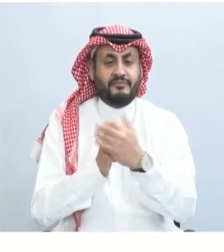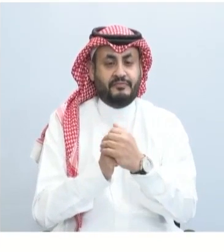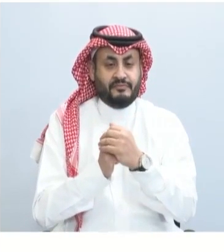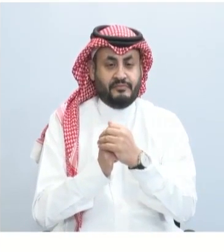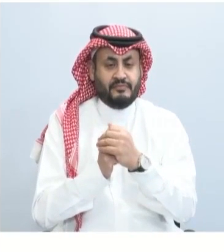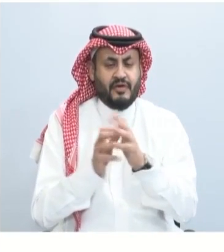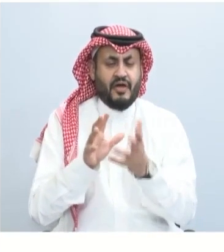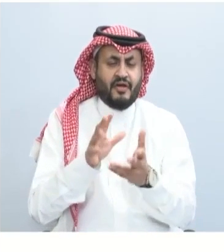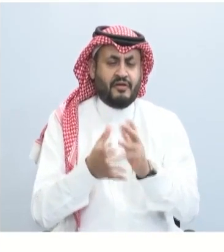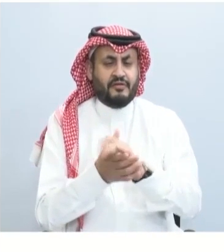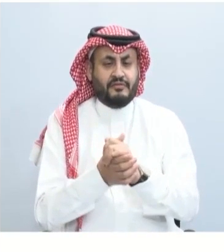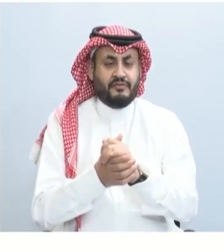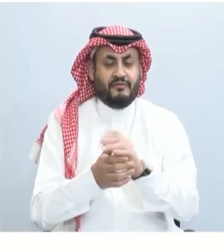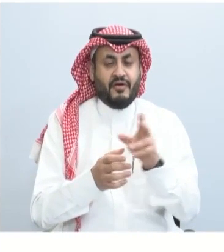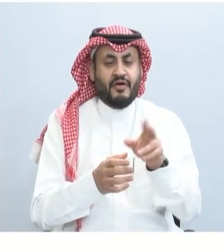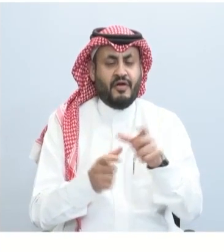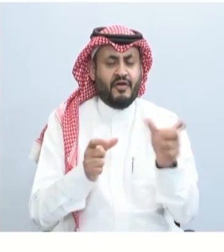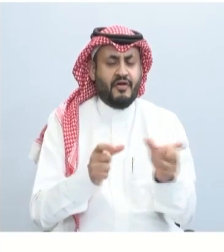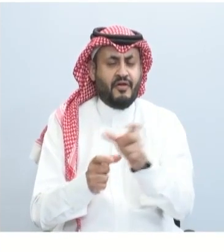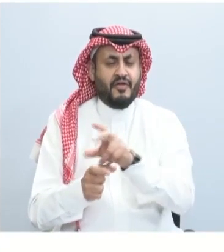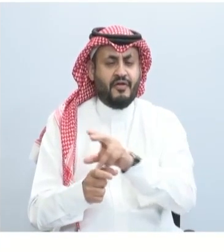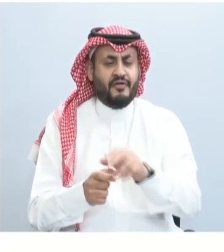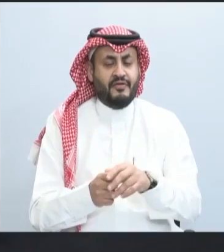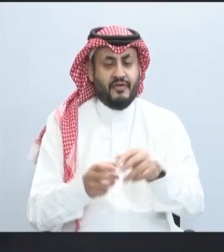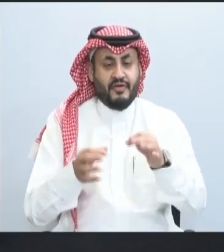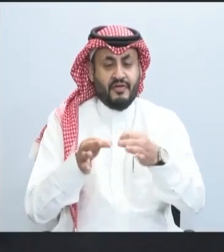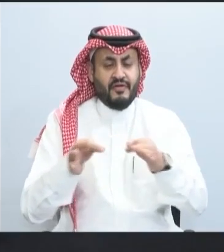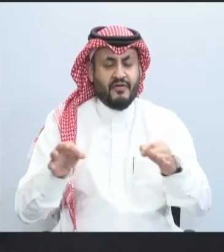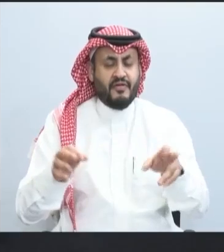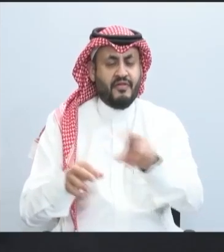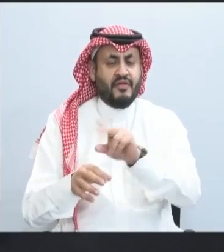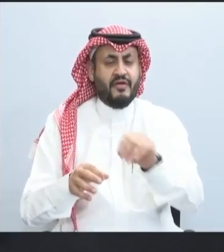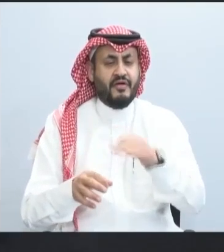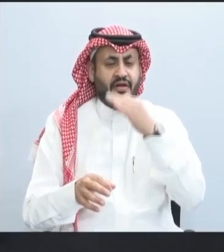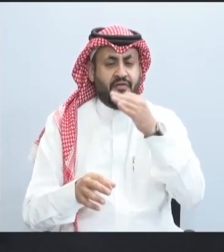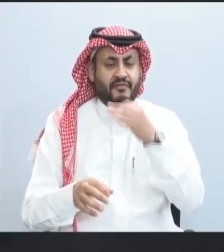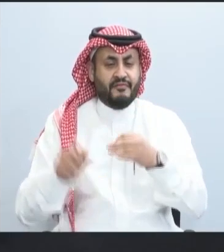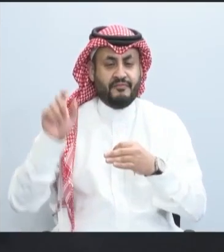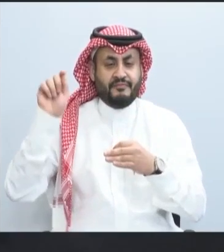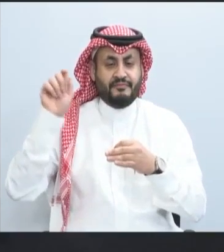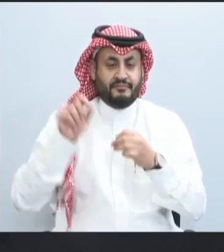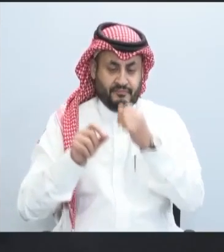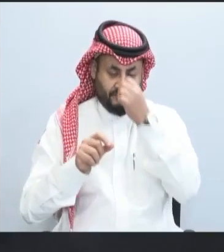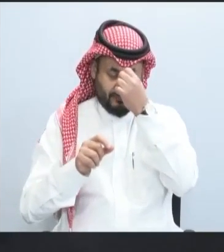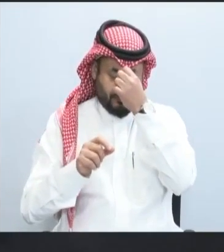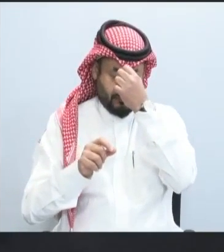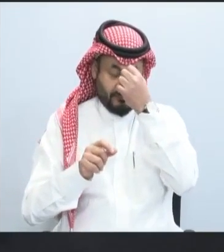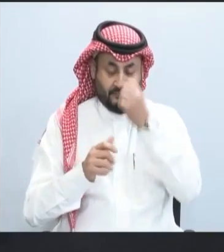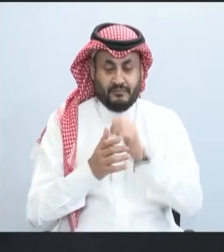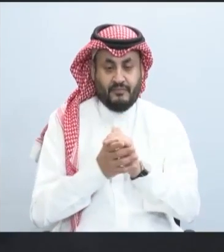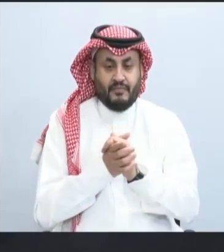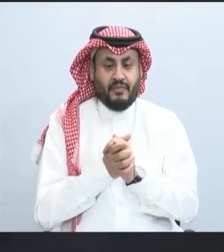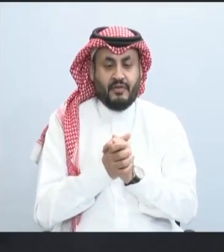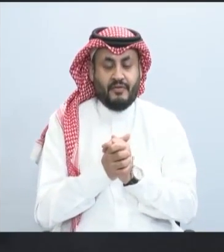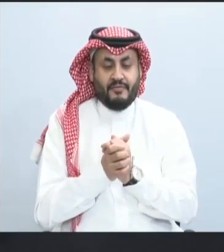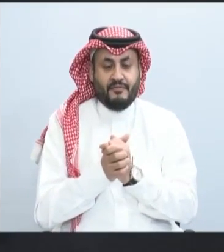sometime we have words with different letters, but they share the same sound. And also we did